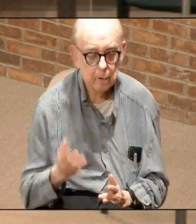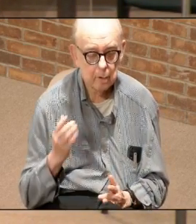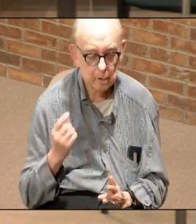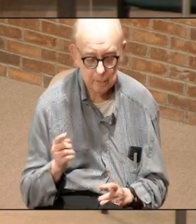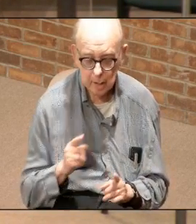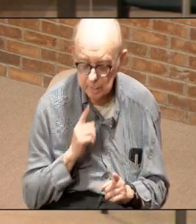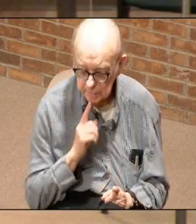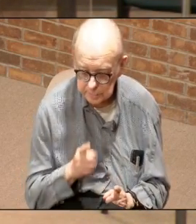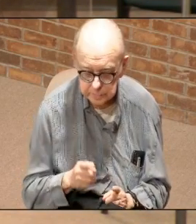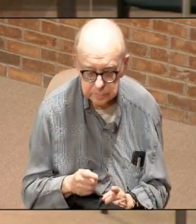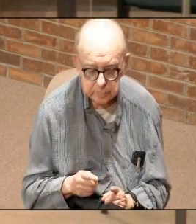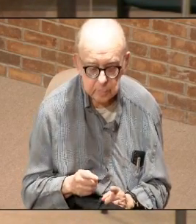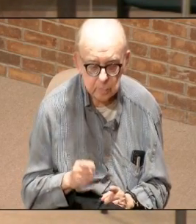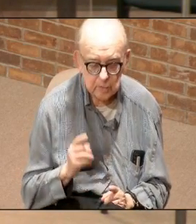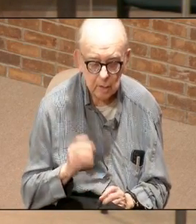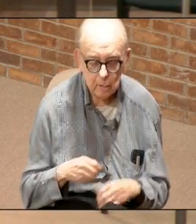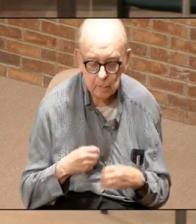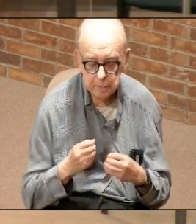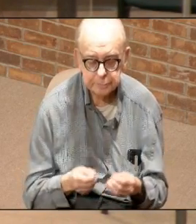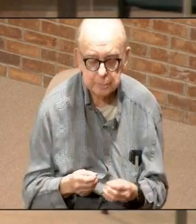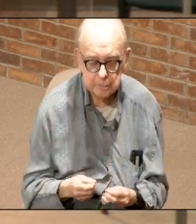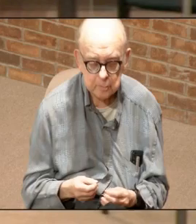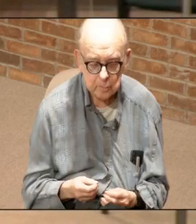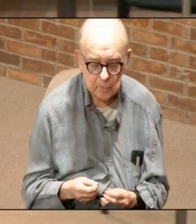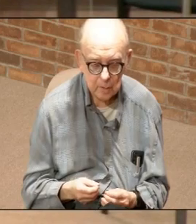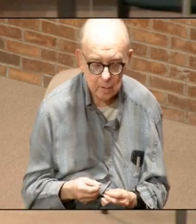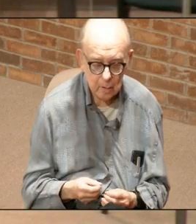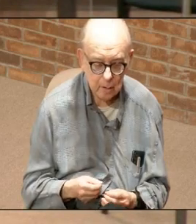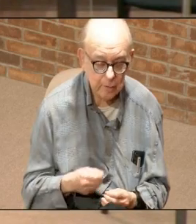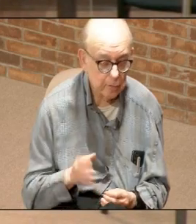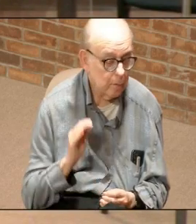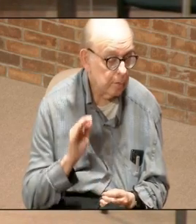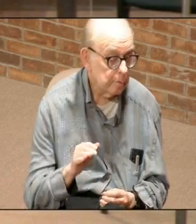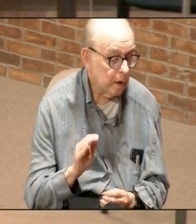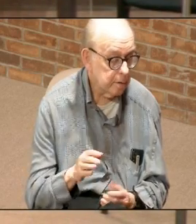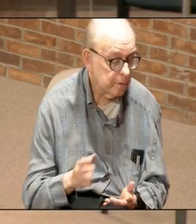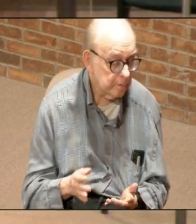As a matter of fact, can I give you a reminder?